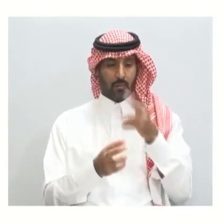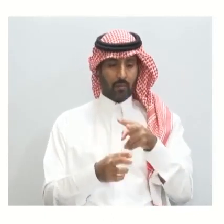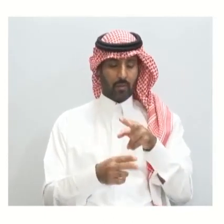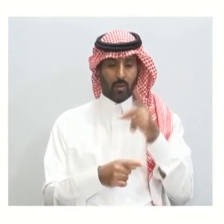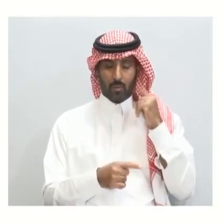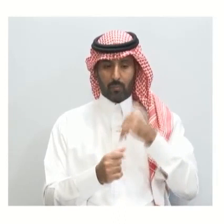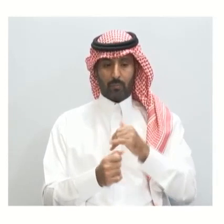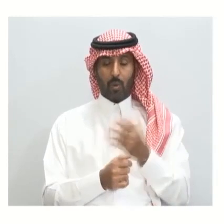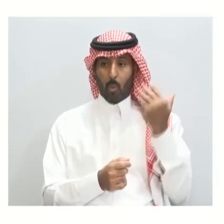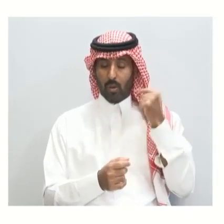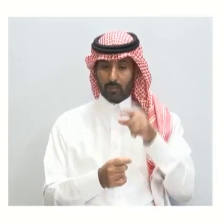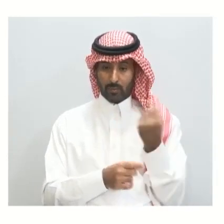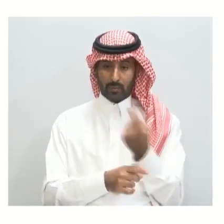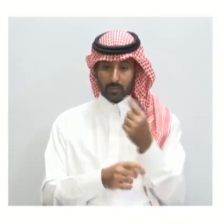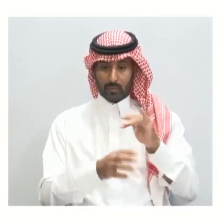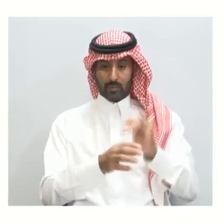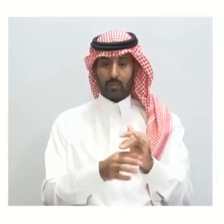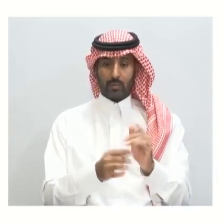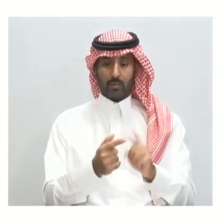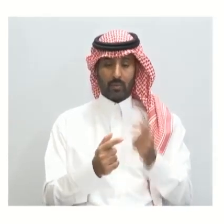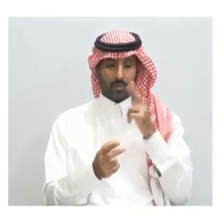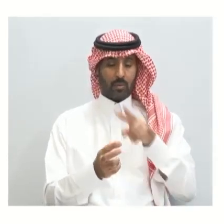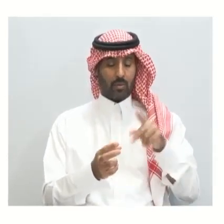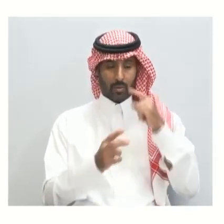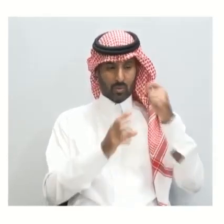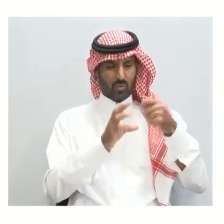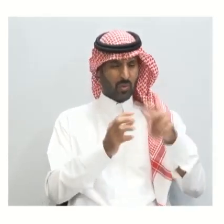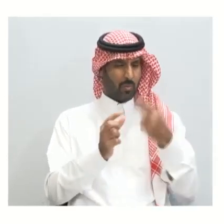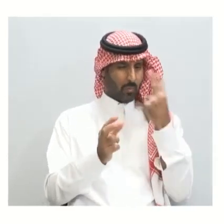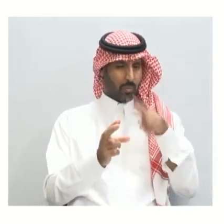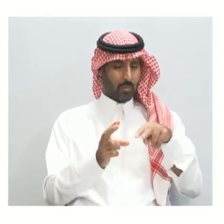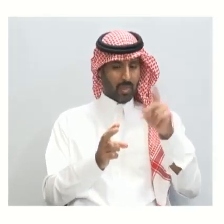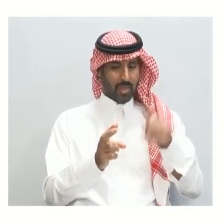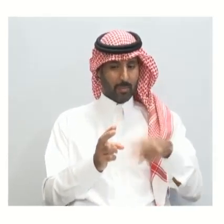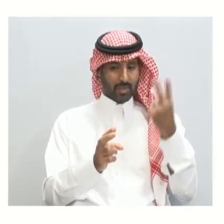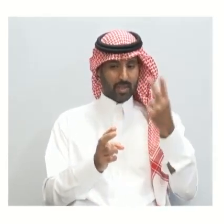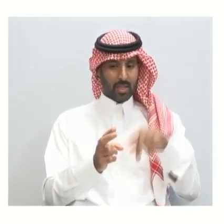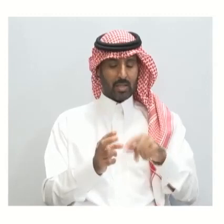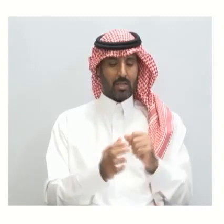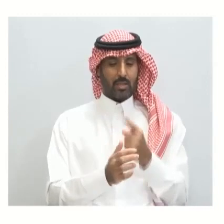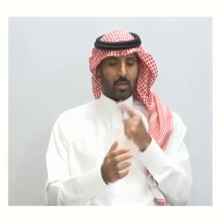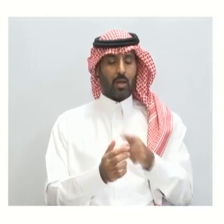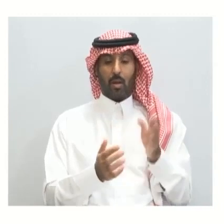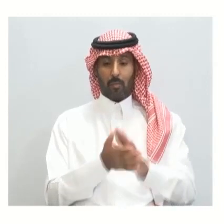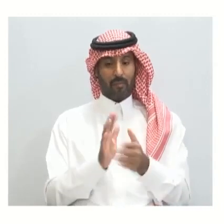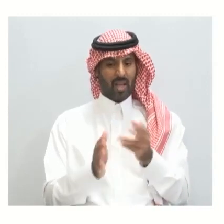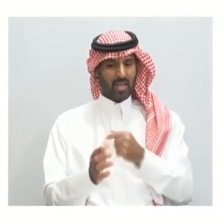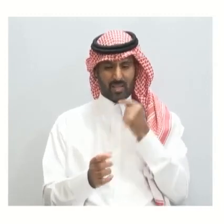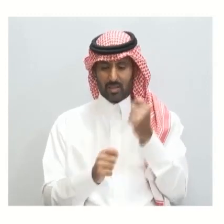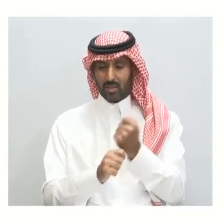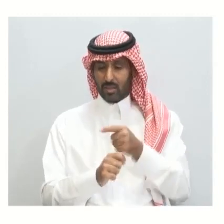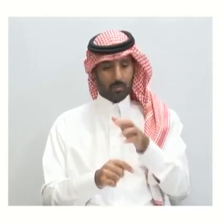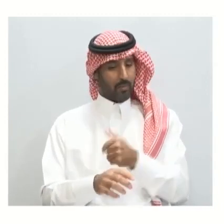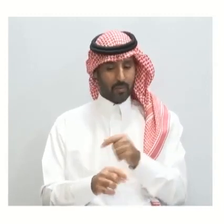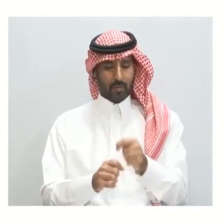phone calls so far. We have seen this film twice this year. I haven't finished my project